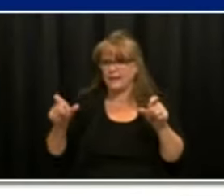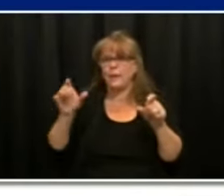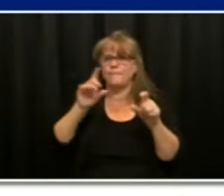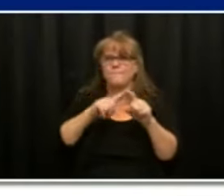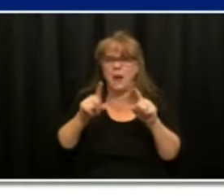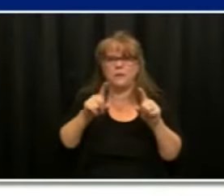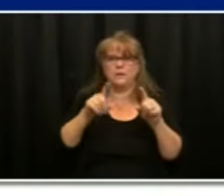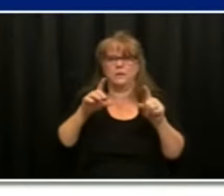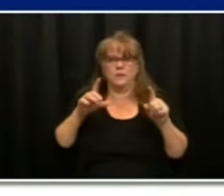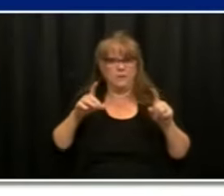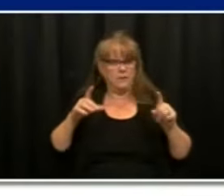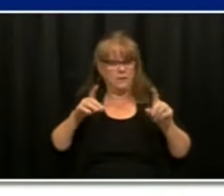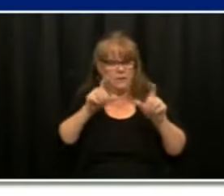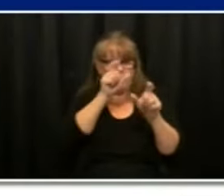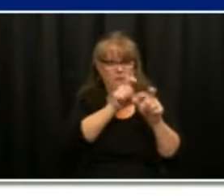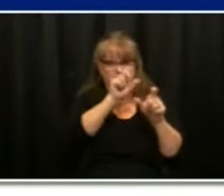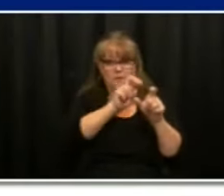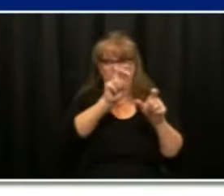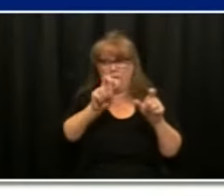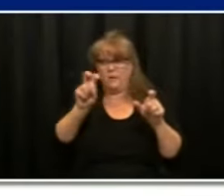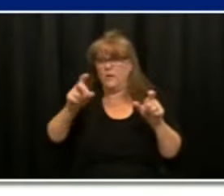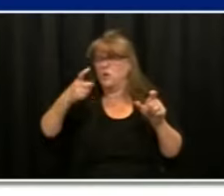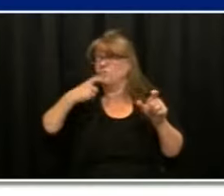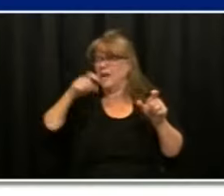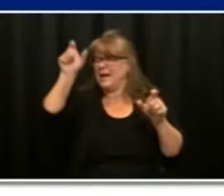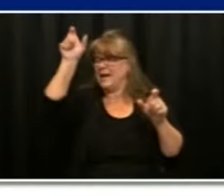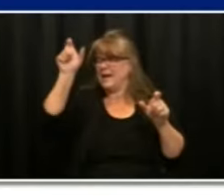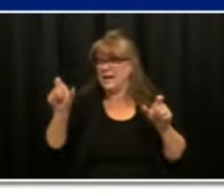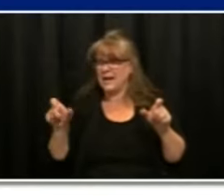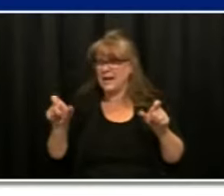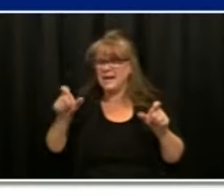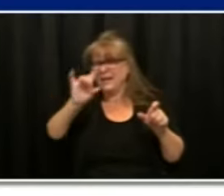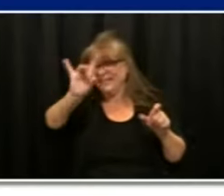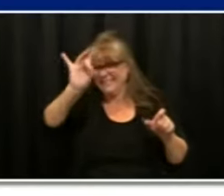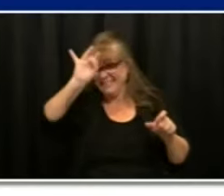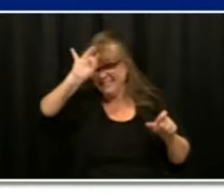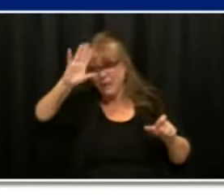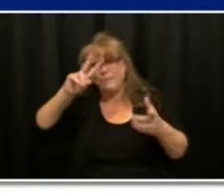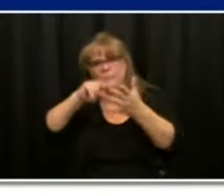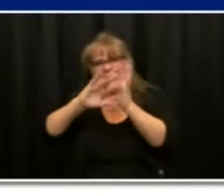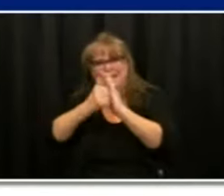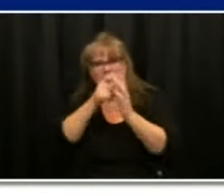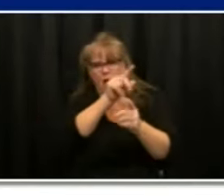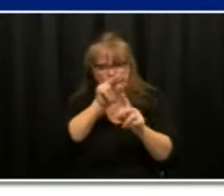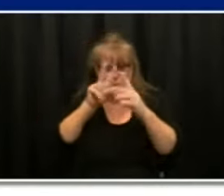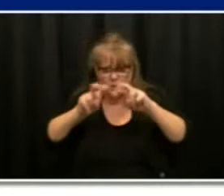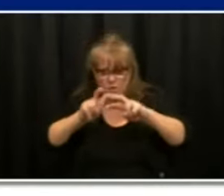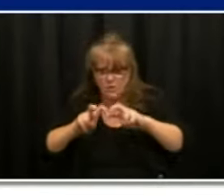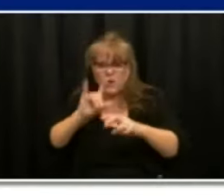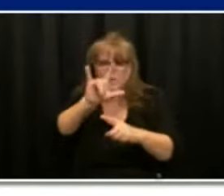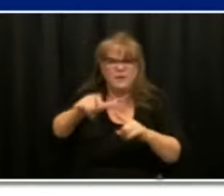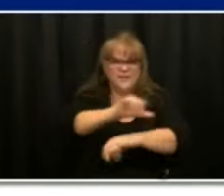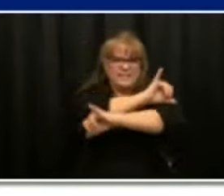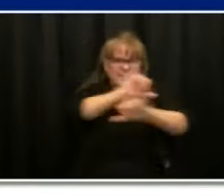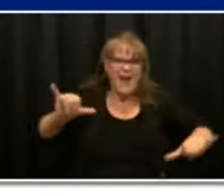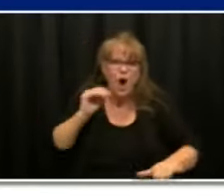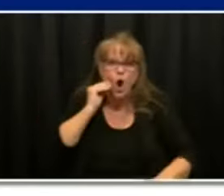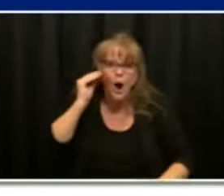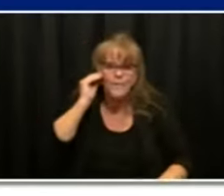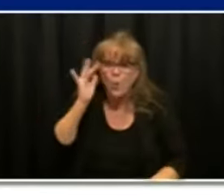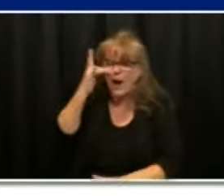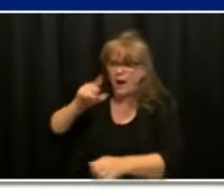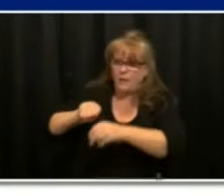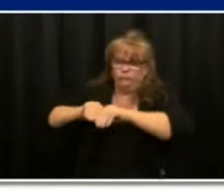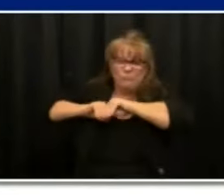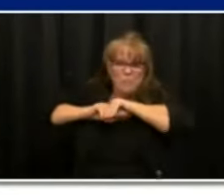is stay at home, where only critical businesses are open and people must stay home except for necessary activities. And we hope no county ever